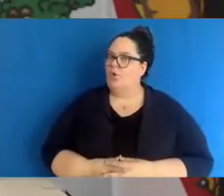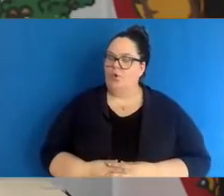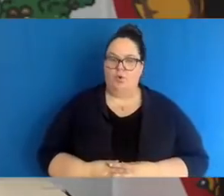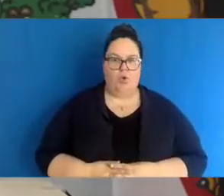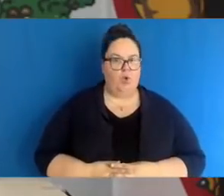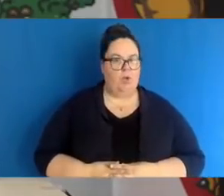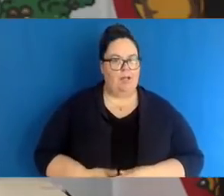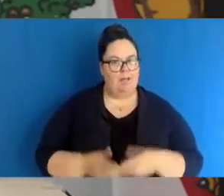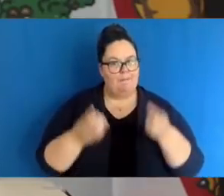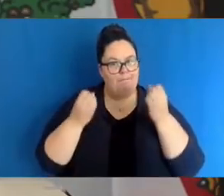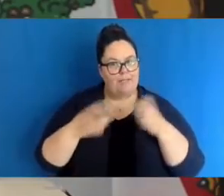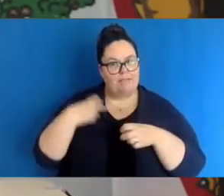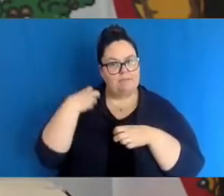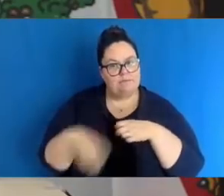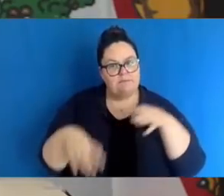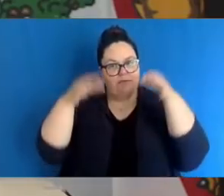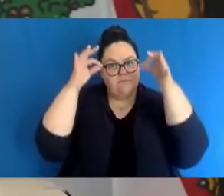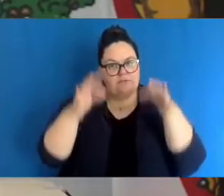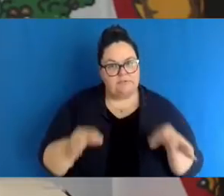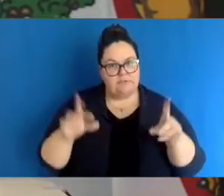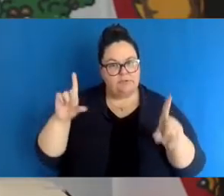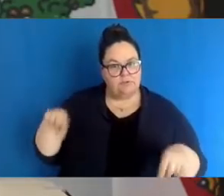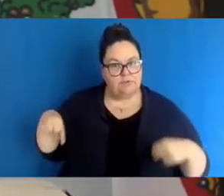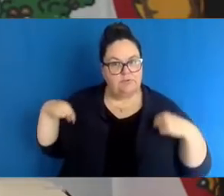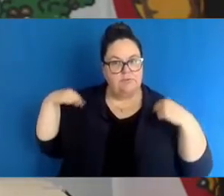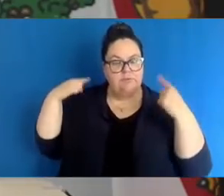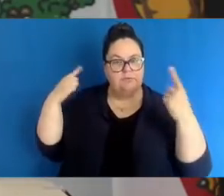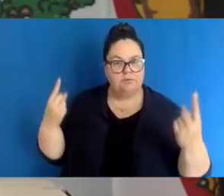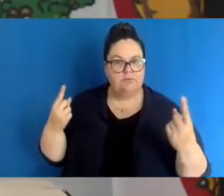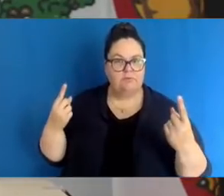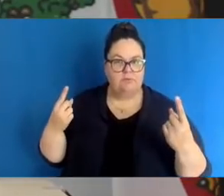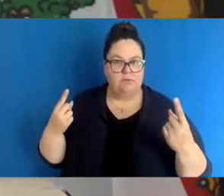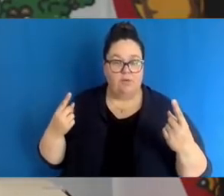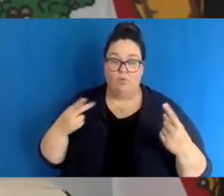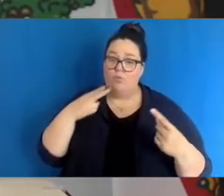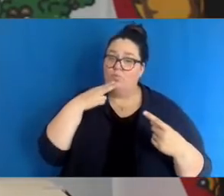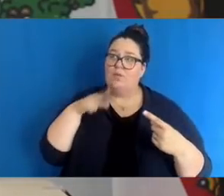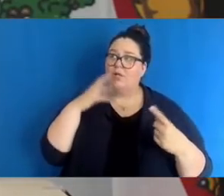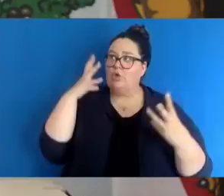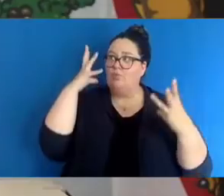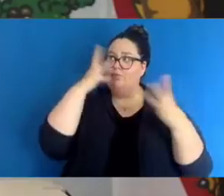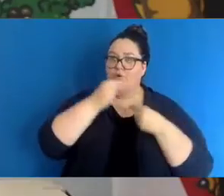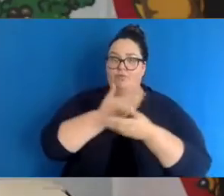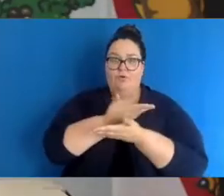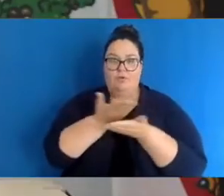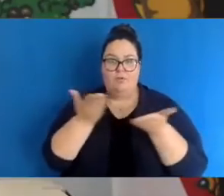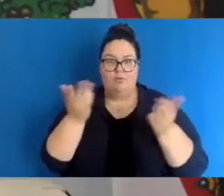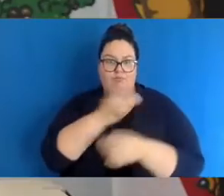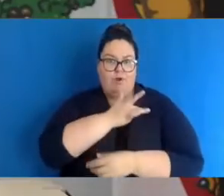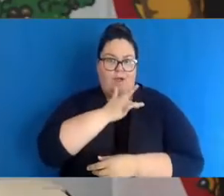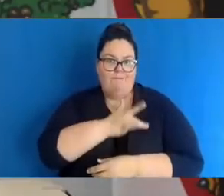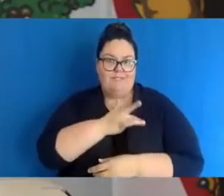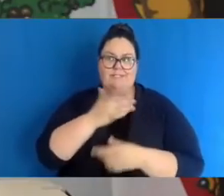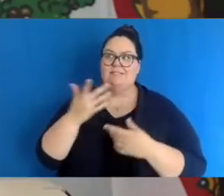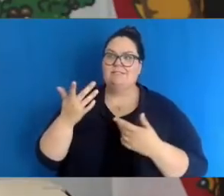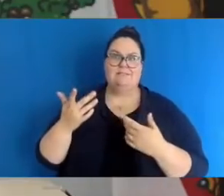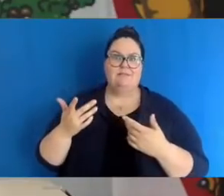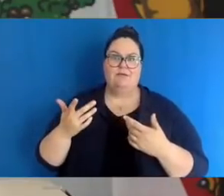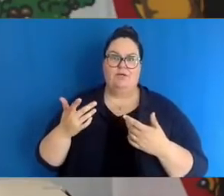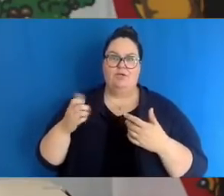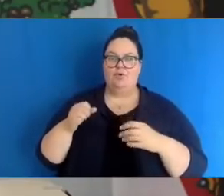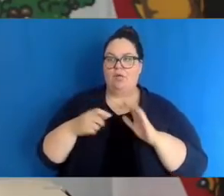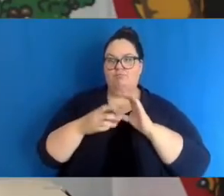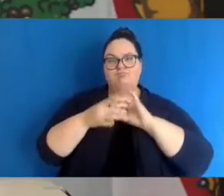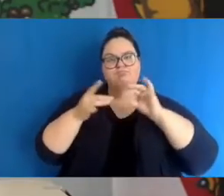very difficult decisions, and we live, thankfully, in a wonderful place where people are free to express their views